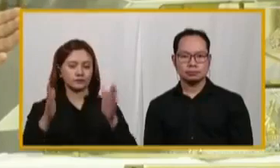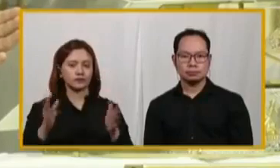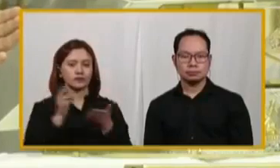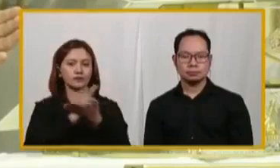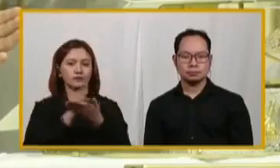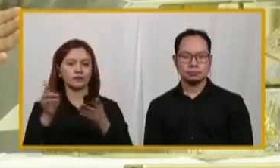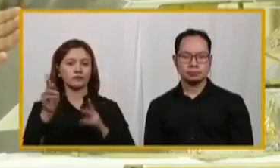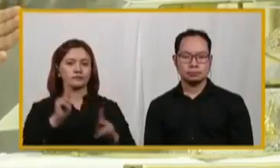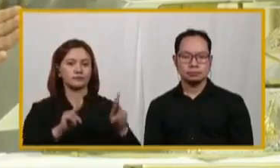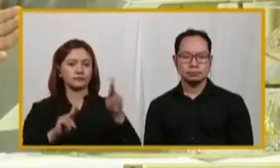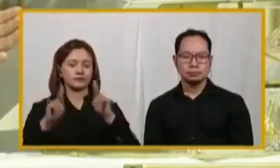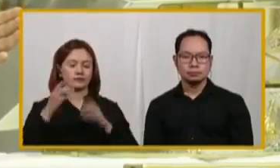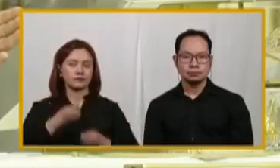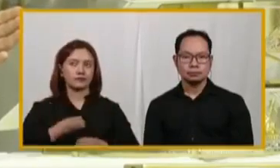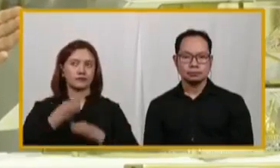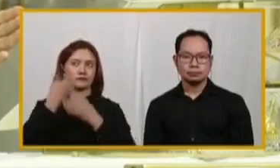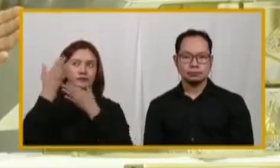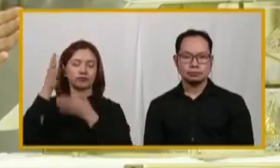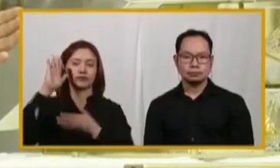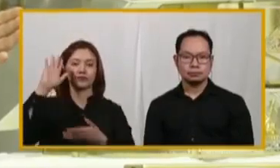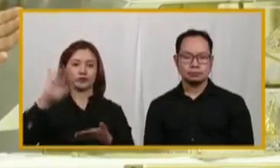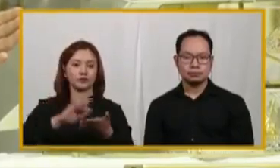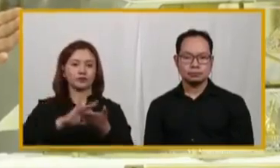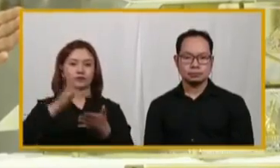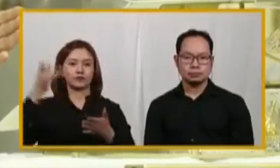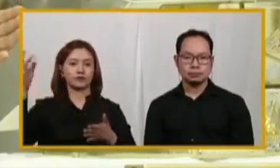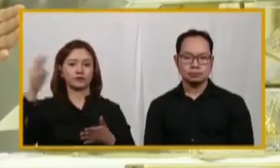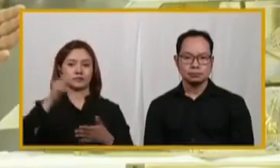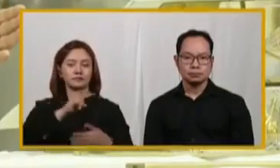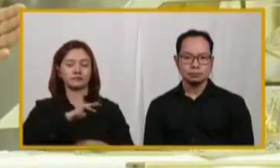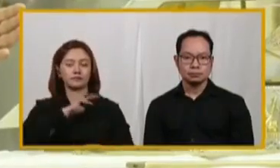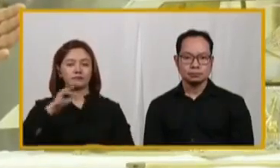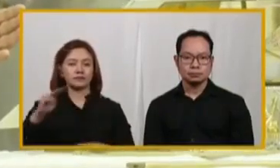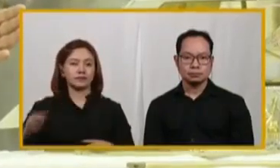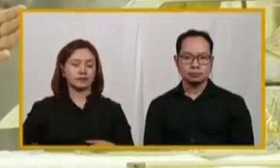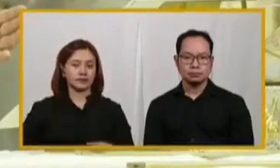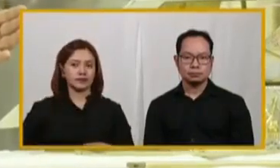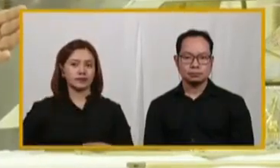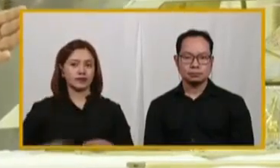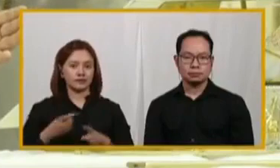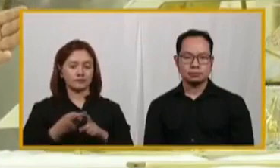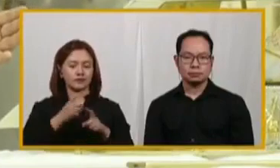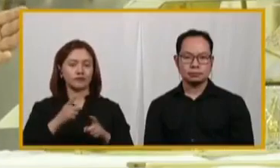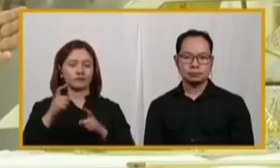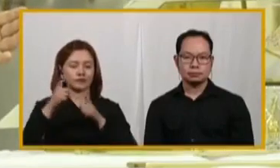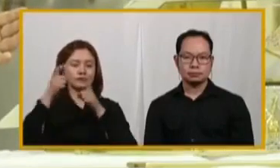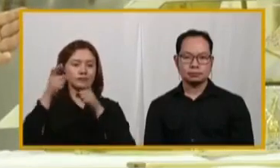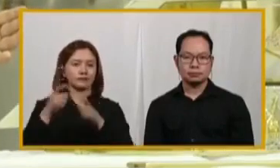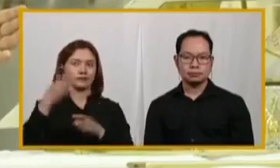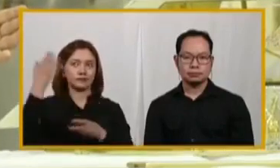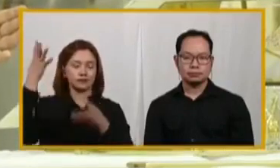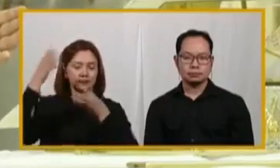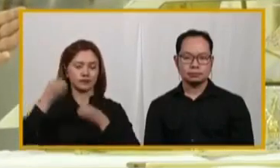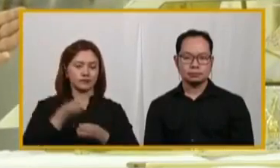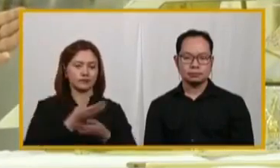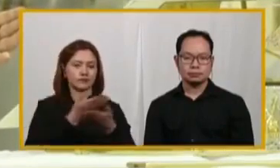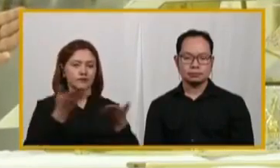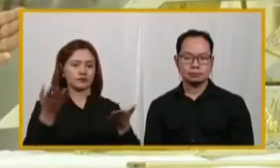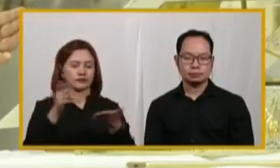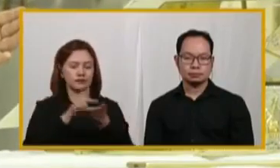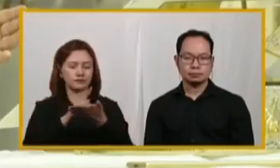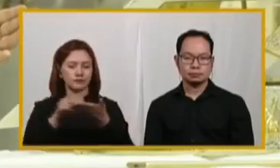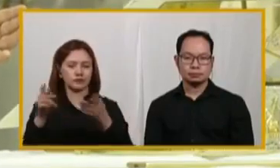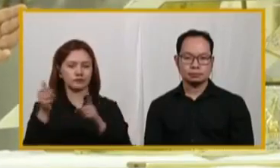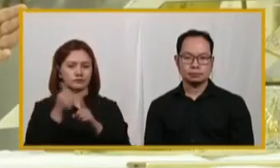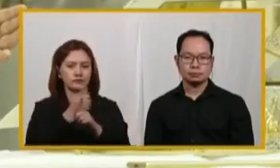people, offer to your glorious majesty, from the gifts that you have given us, this pure